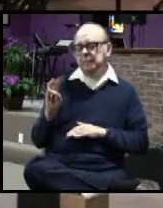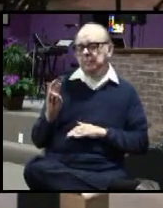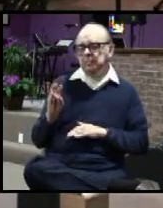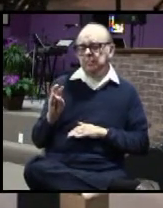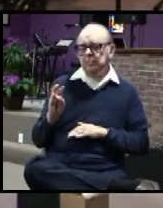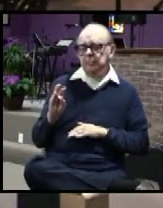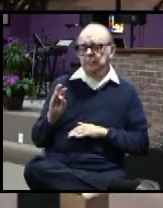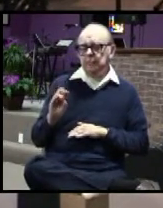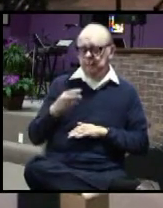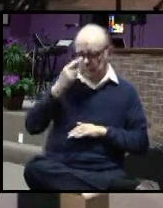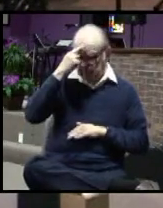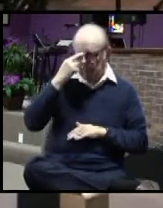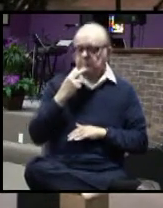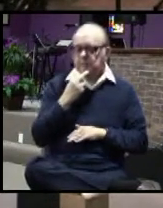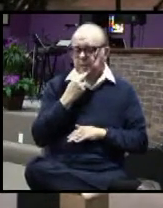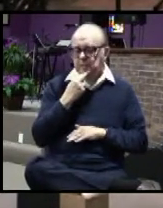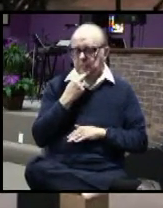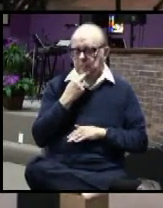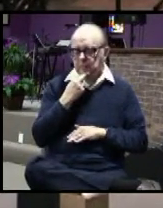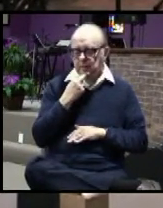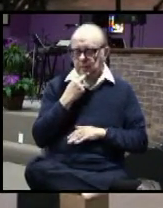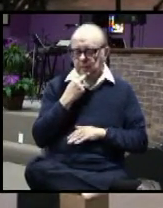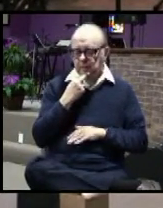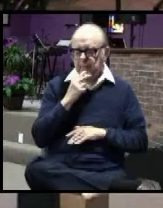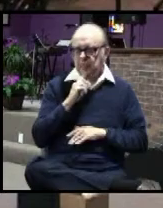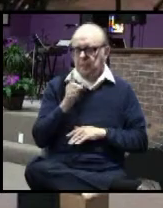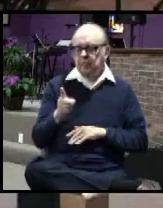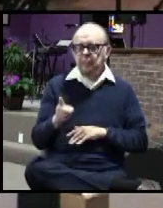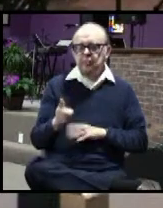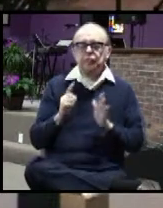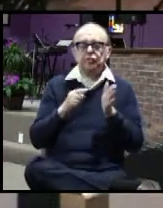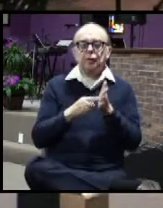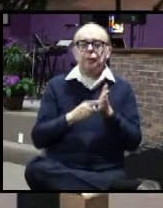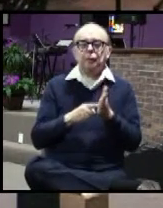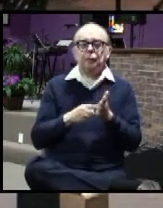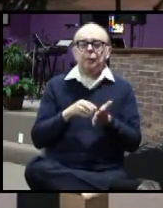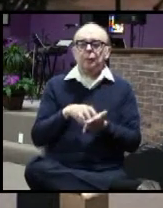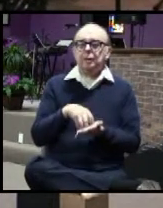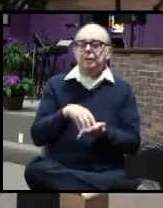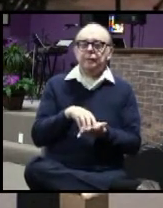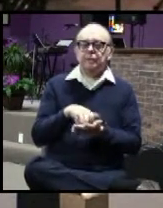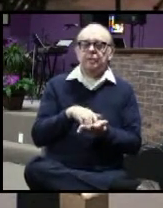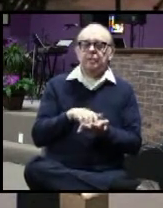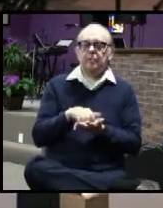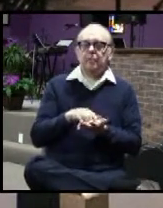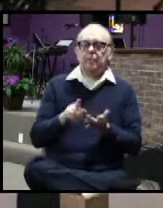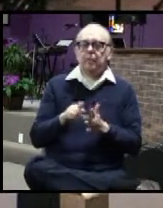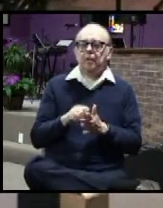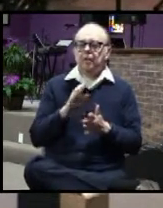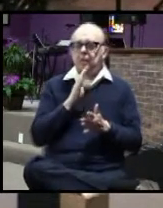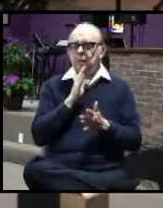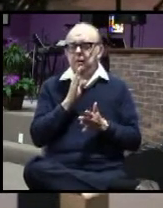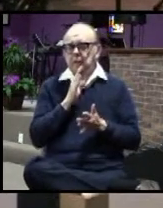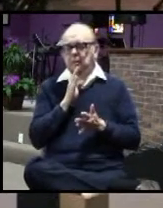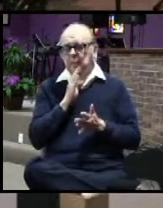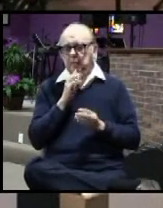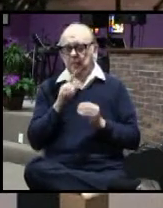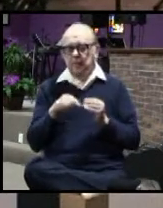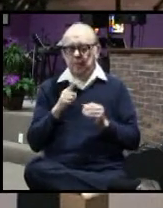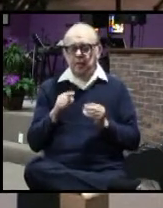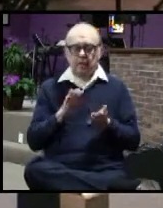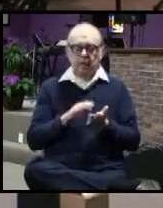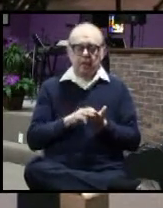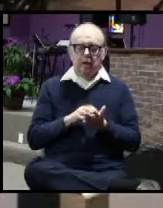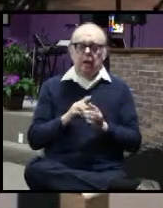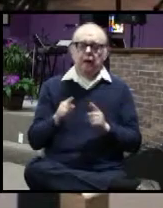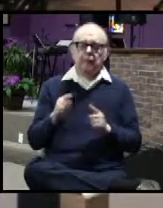2 Corinthians chapter 4 actually presents some weaknesses. And it also talks about not only weaknesses in the human